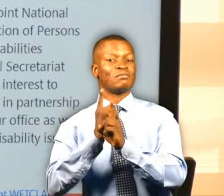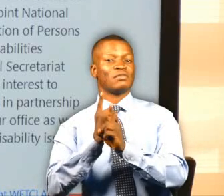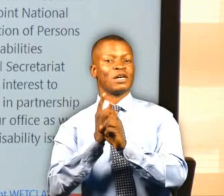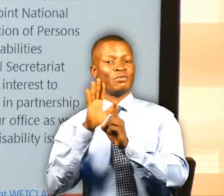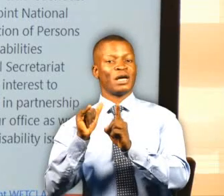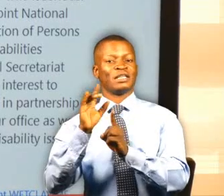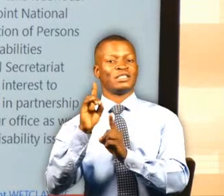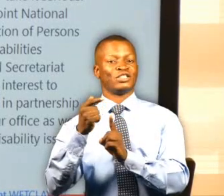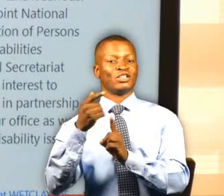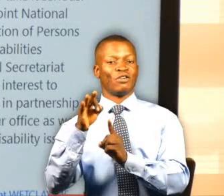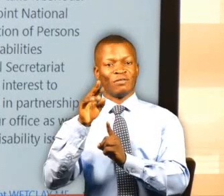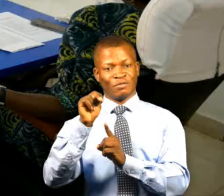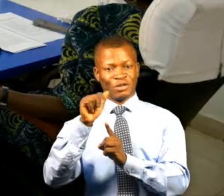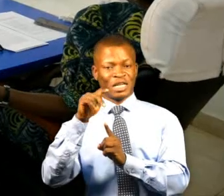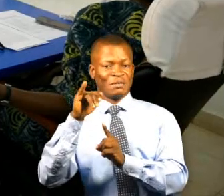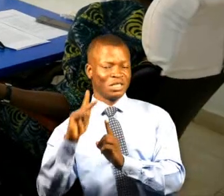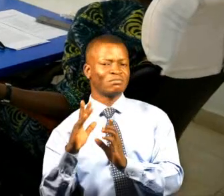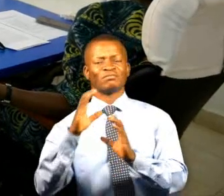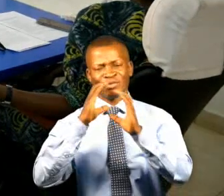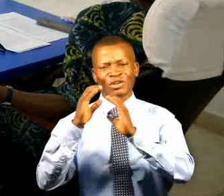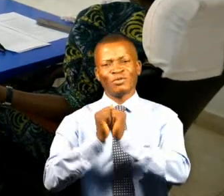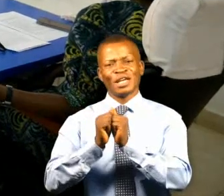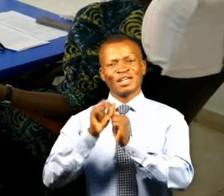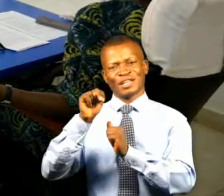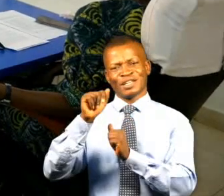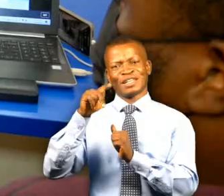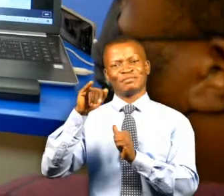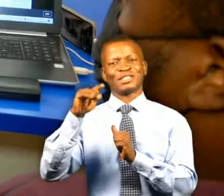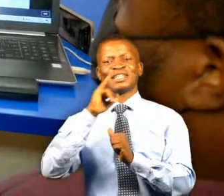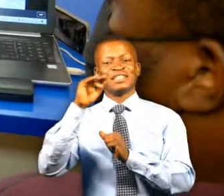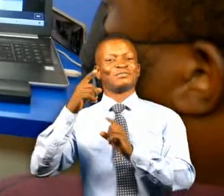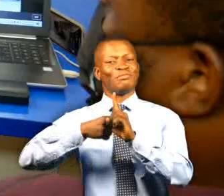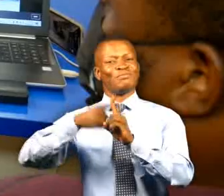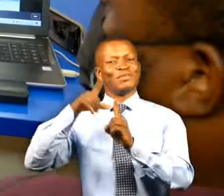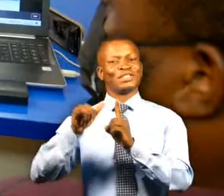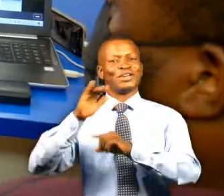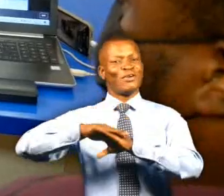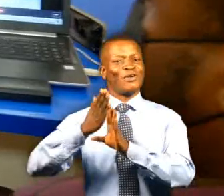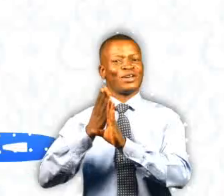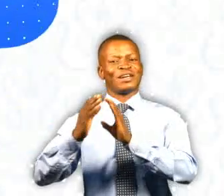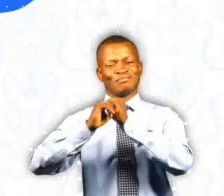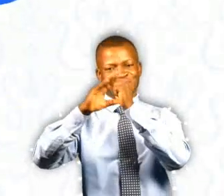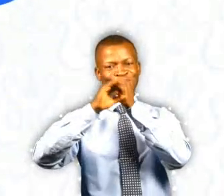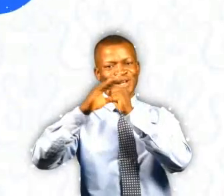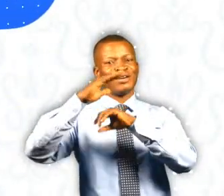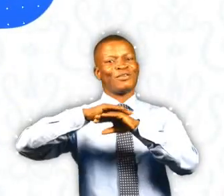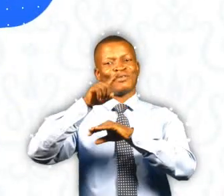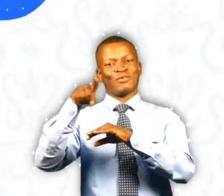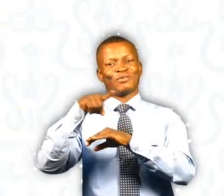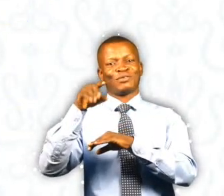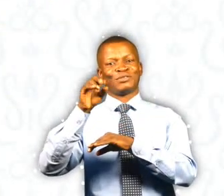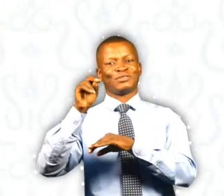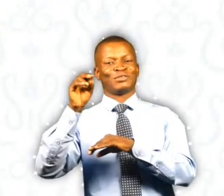by the Director General of NAPTIP. Conversations with NAPTIP is a monthly online interactive forum, broadcast on